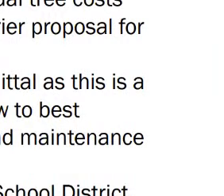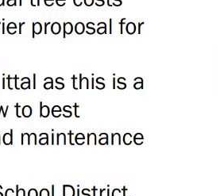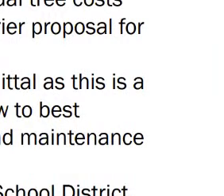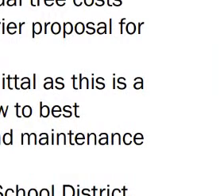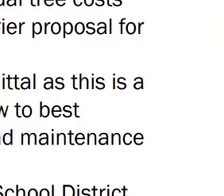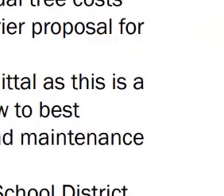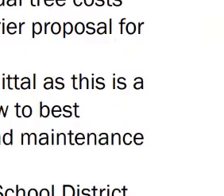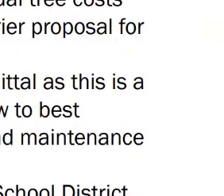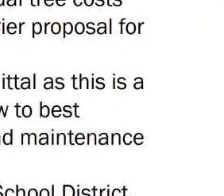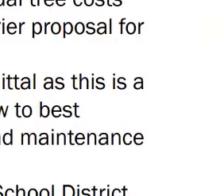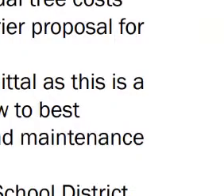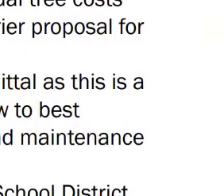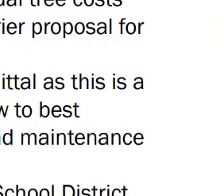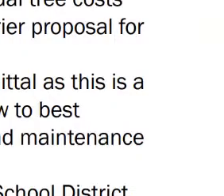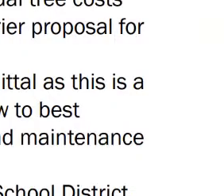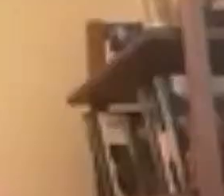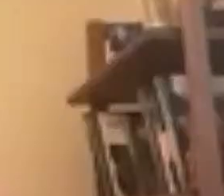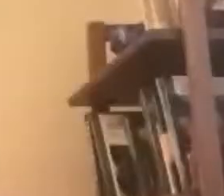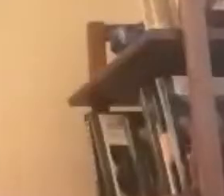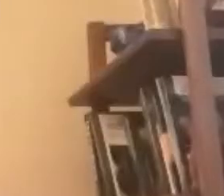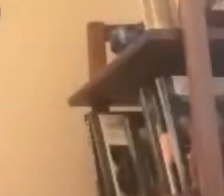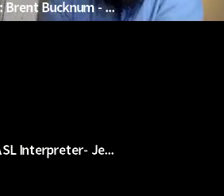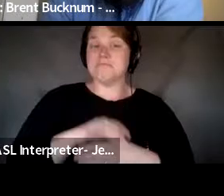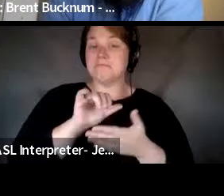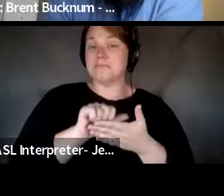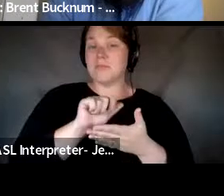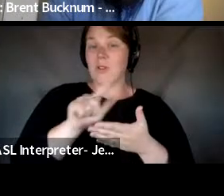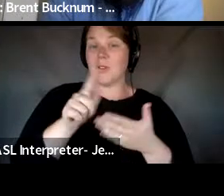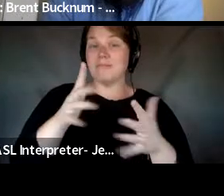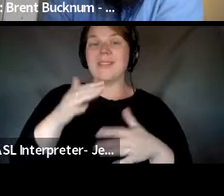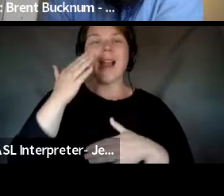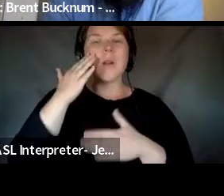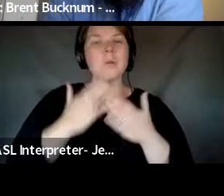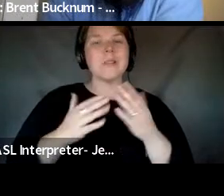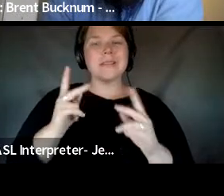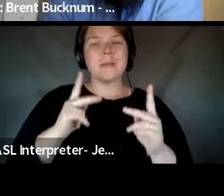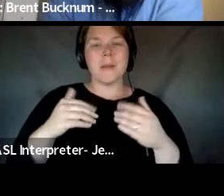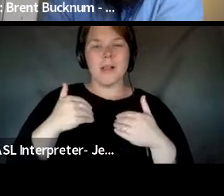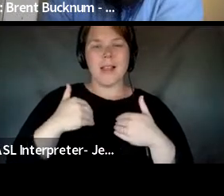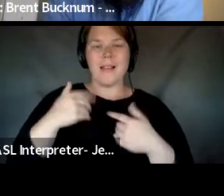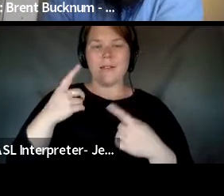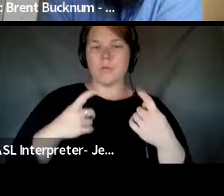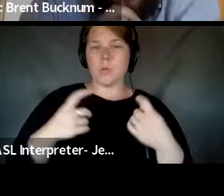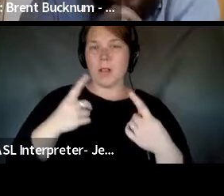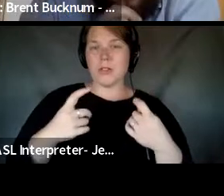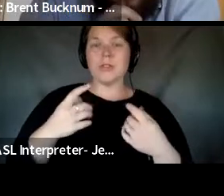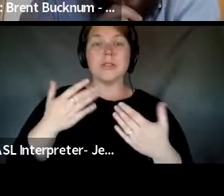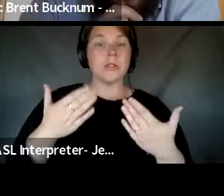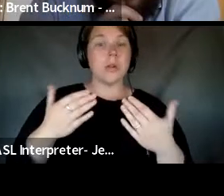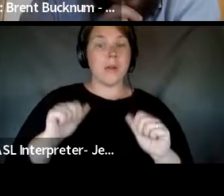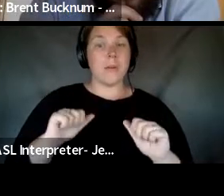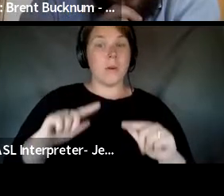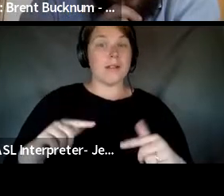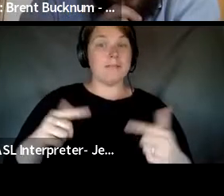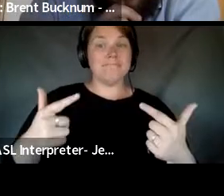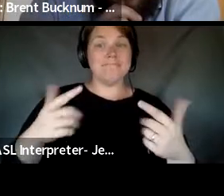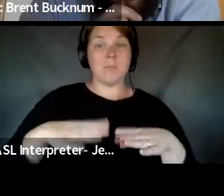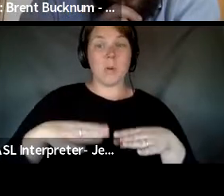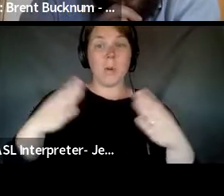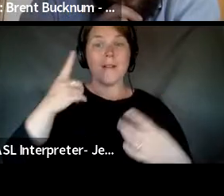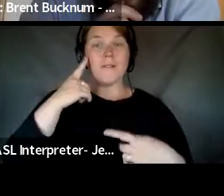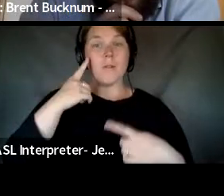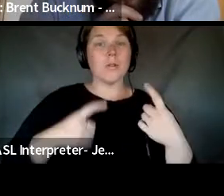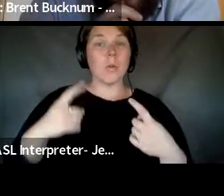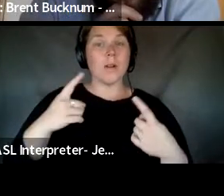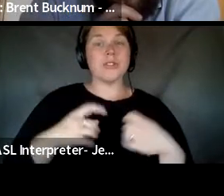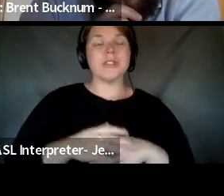So with that said, Stephanie, I know that some folks do have questions, so maybe we open it up and maybe